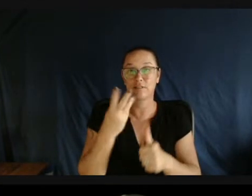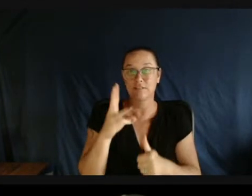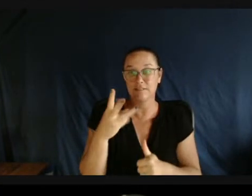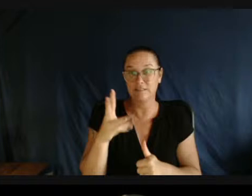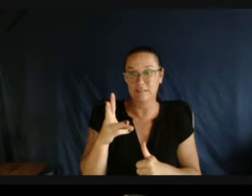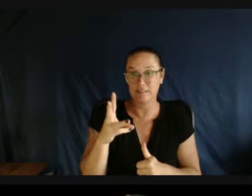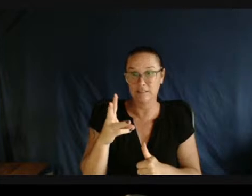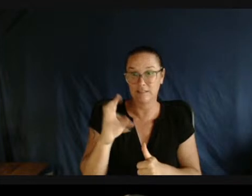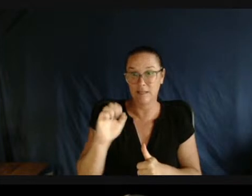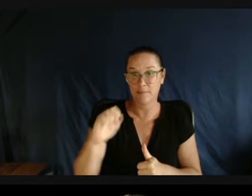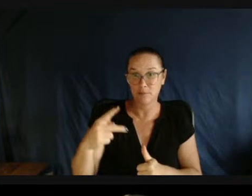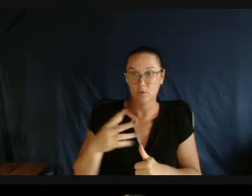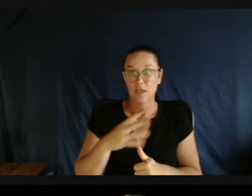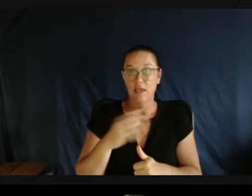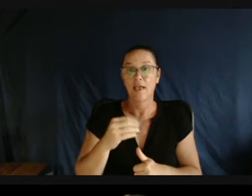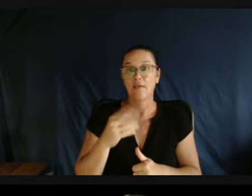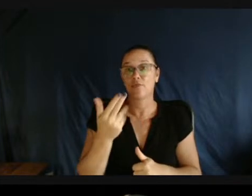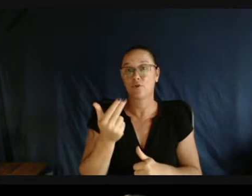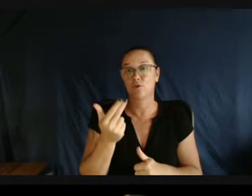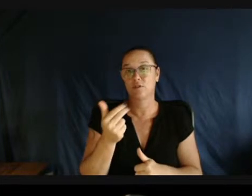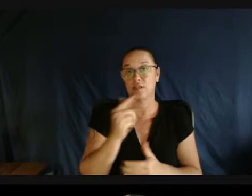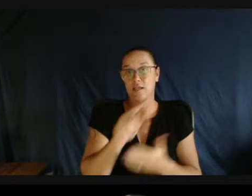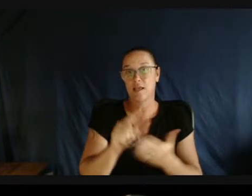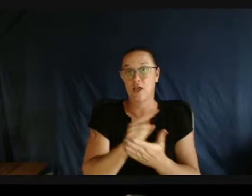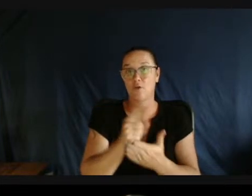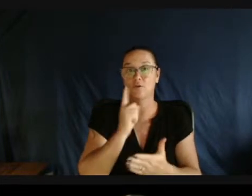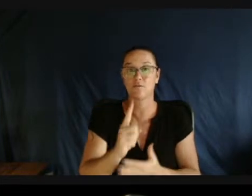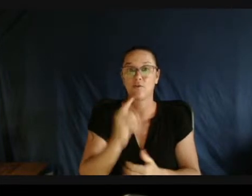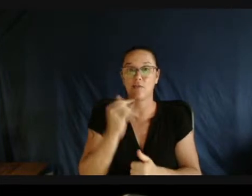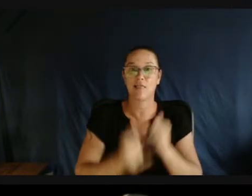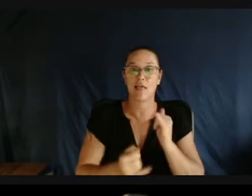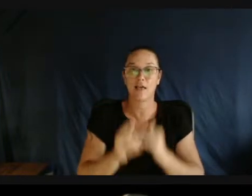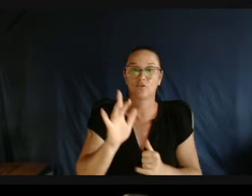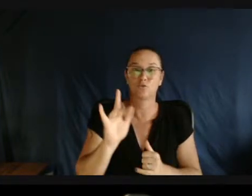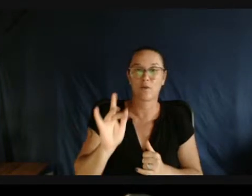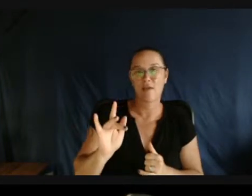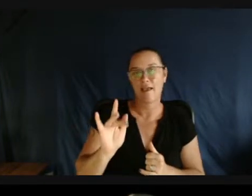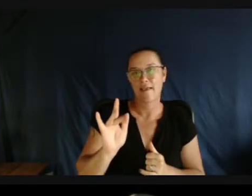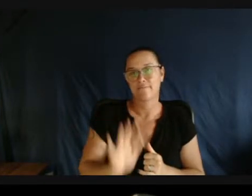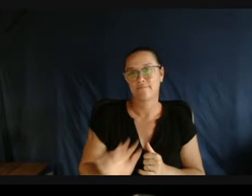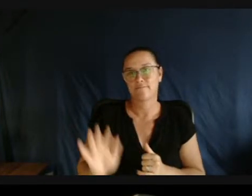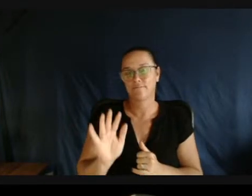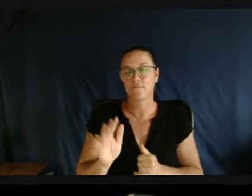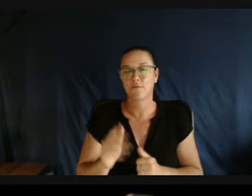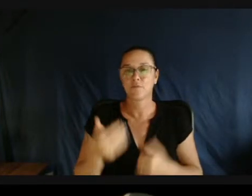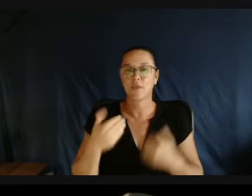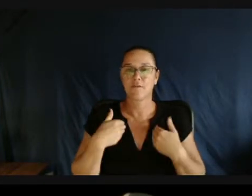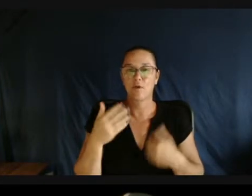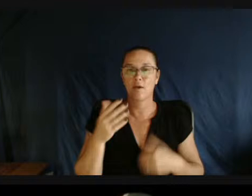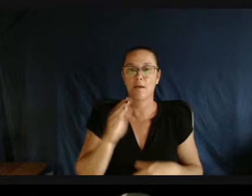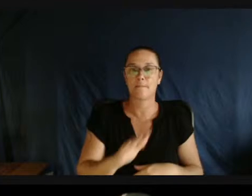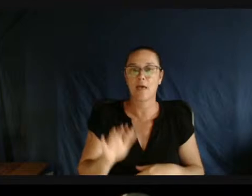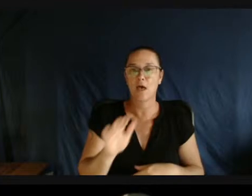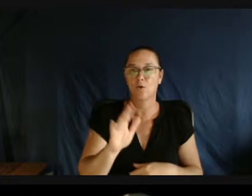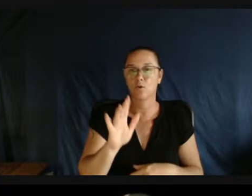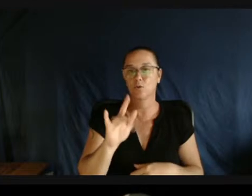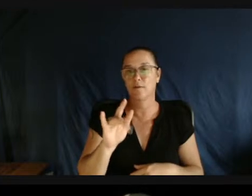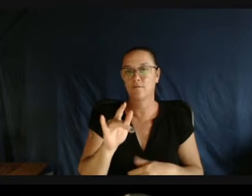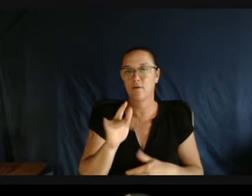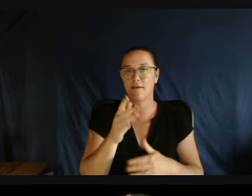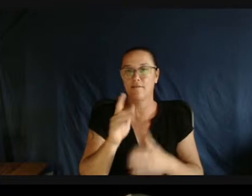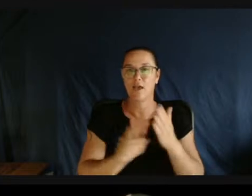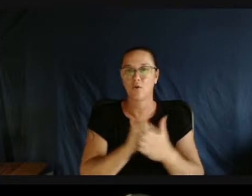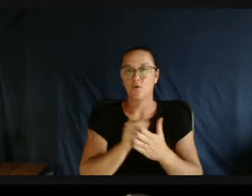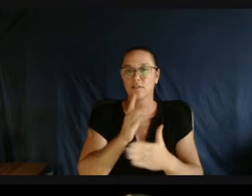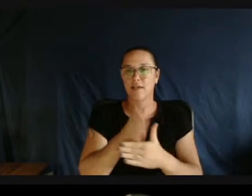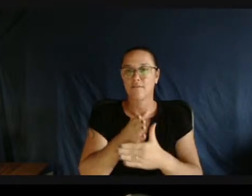episodes and 13 hours for the last 25 or so. So in total, it was about 25 hours average. I'll